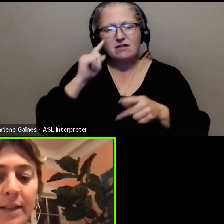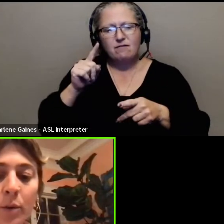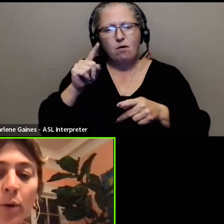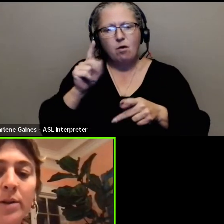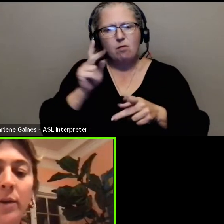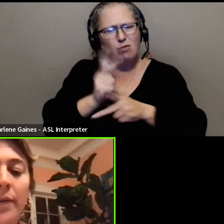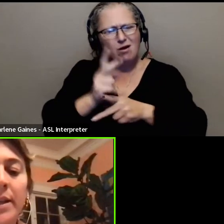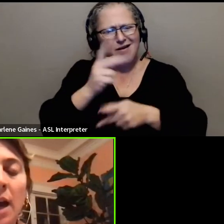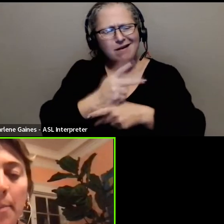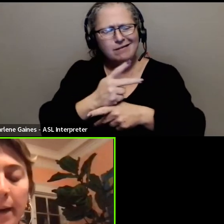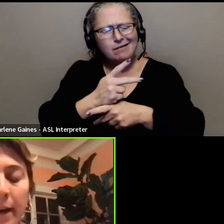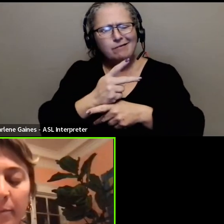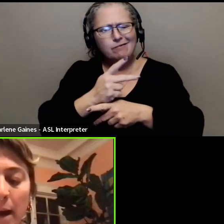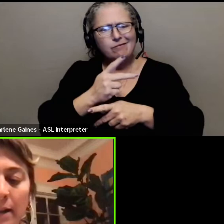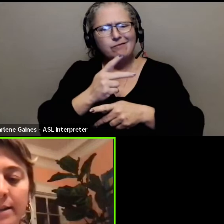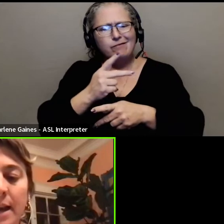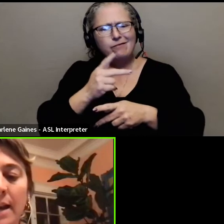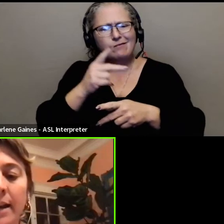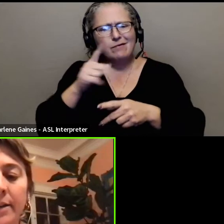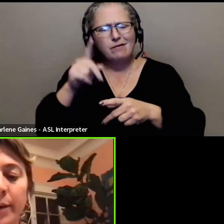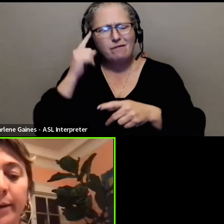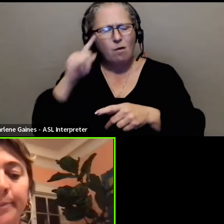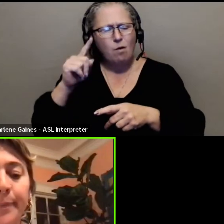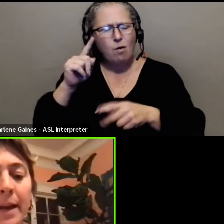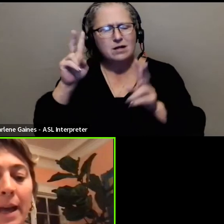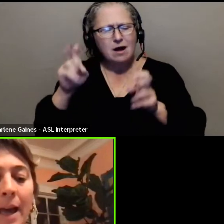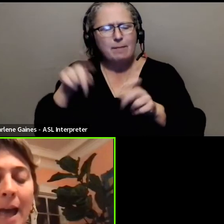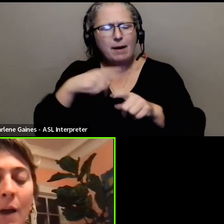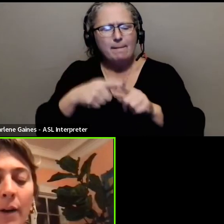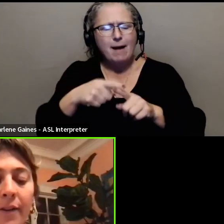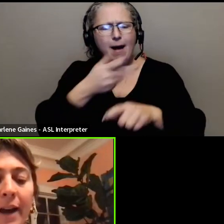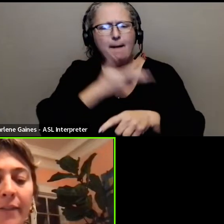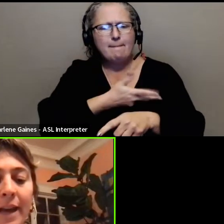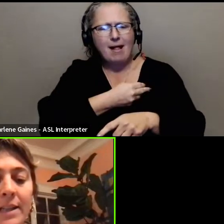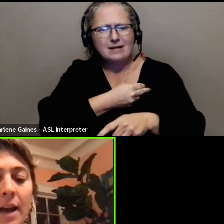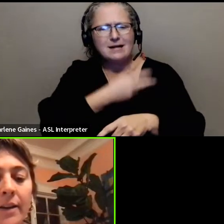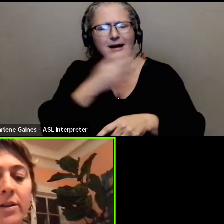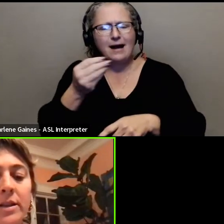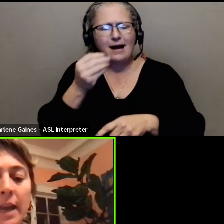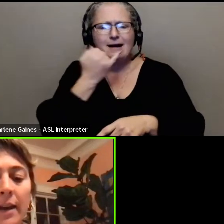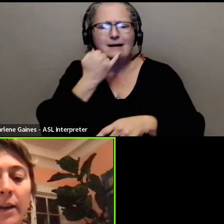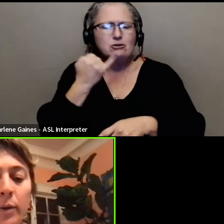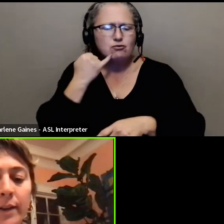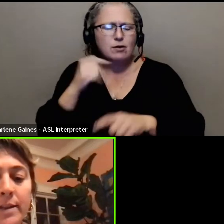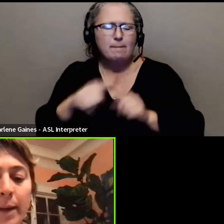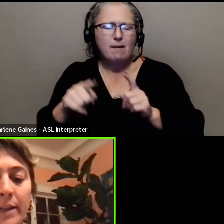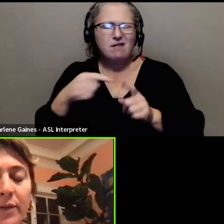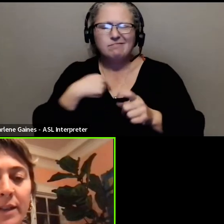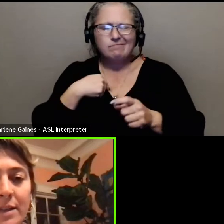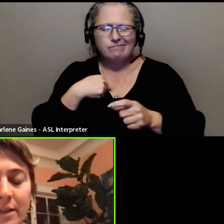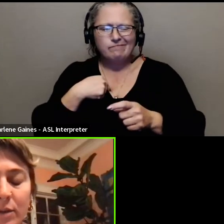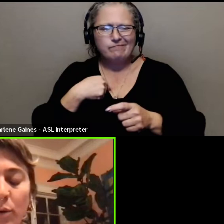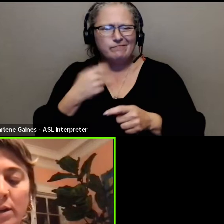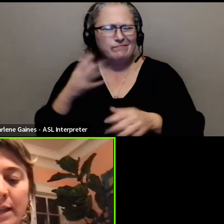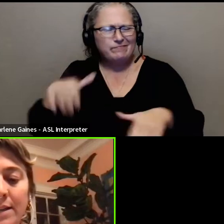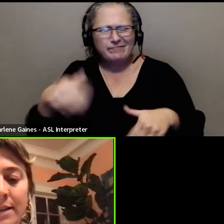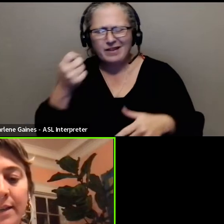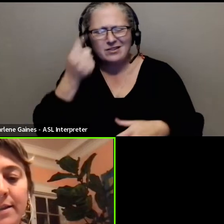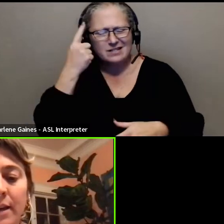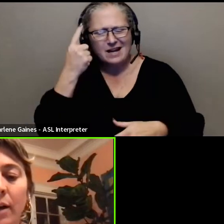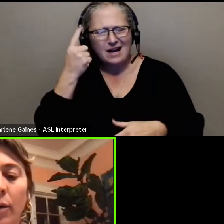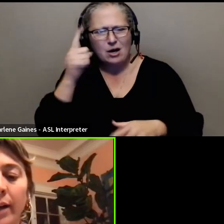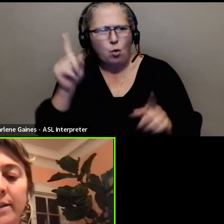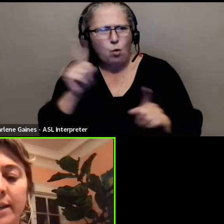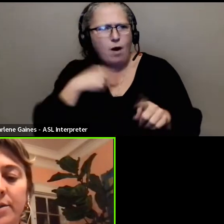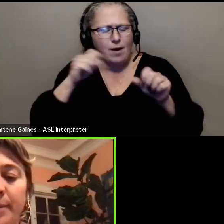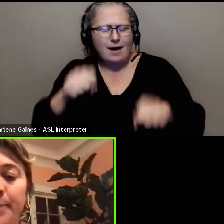productive discourse around the topic of Palestine and Israel. However, I have yet to understand where the space for this discourse exists